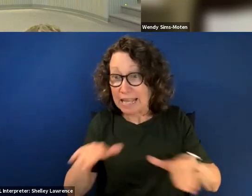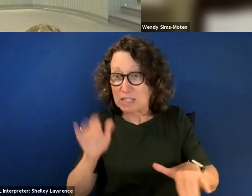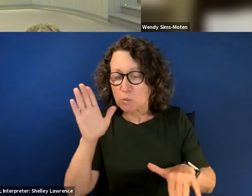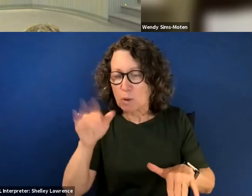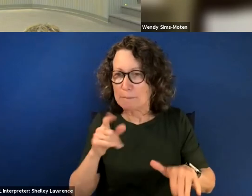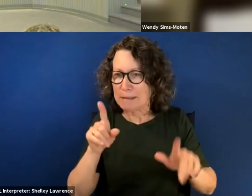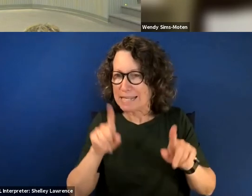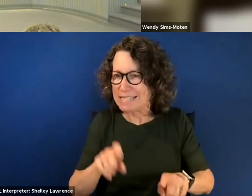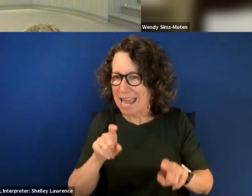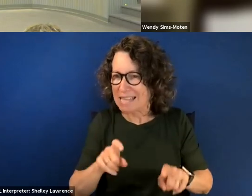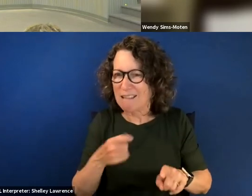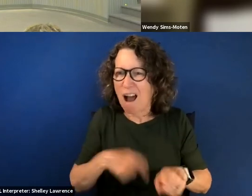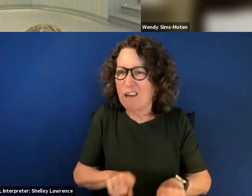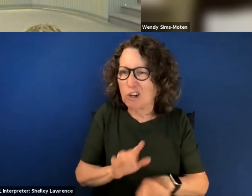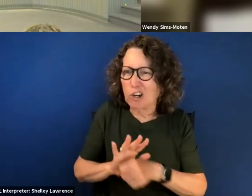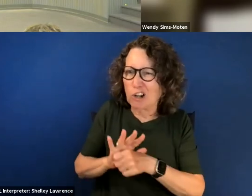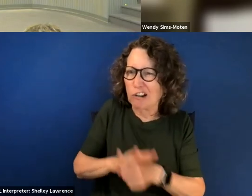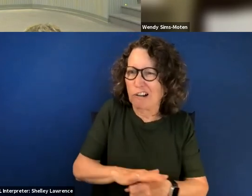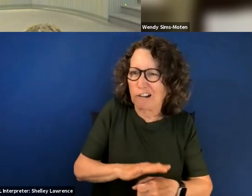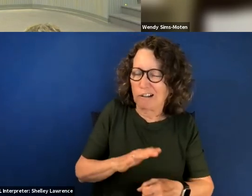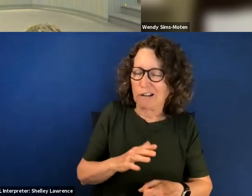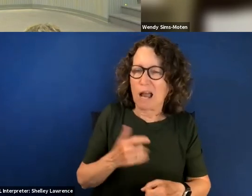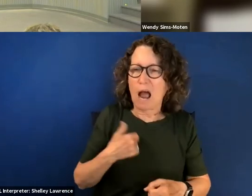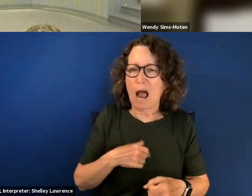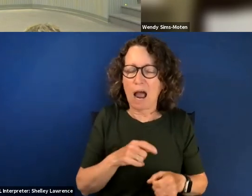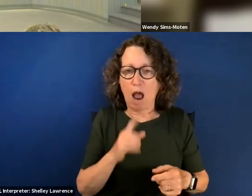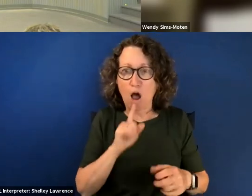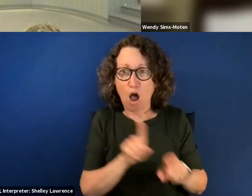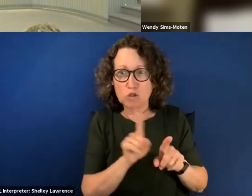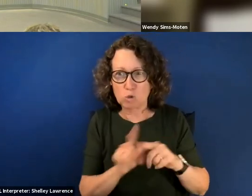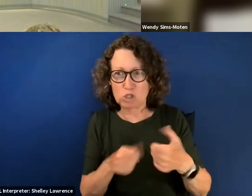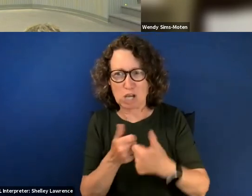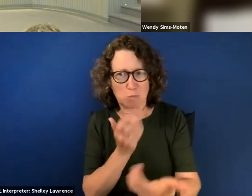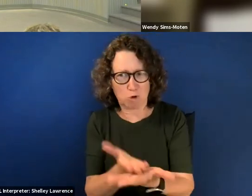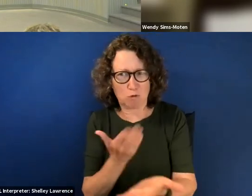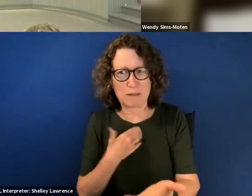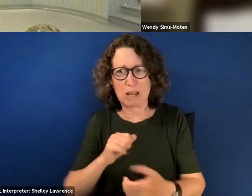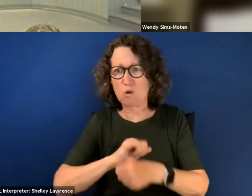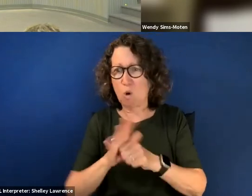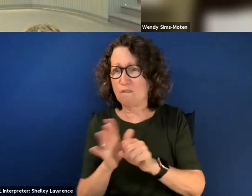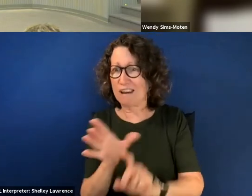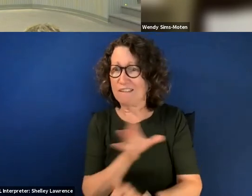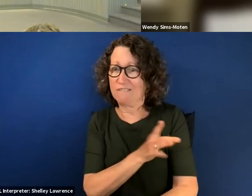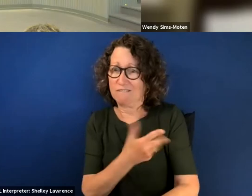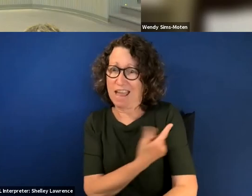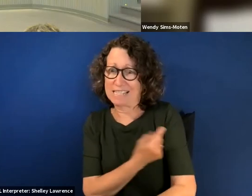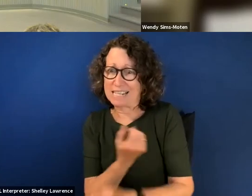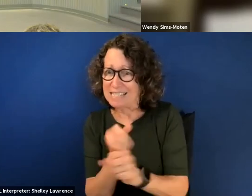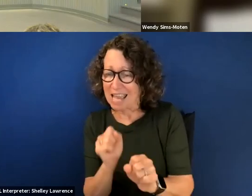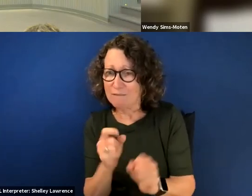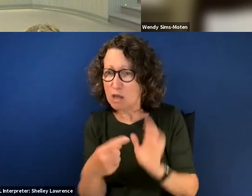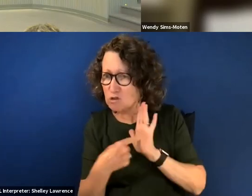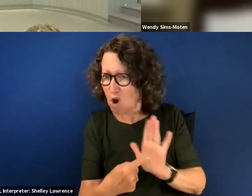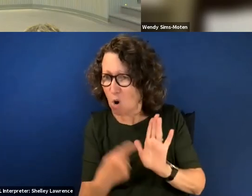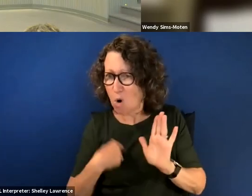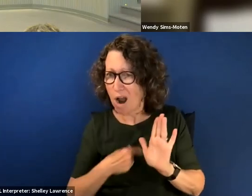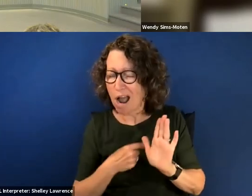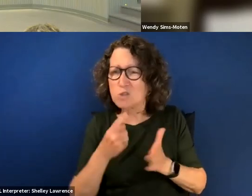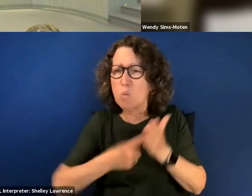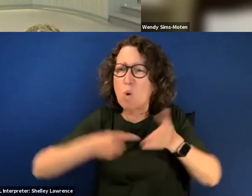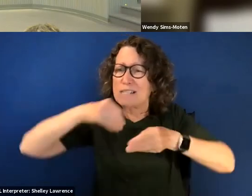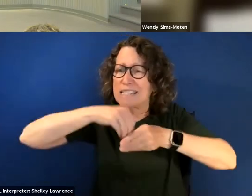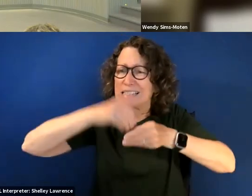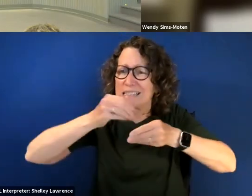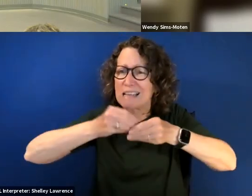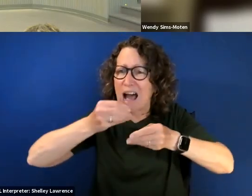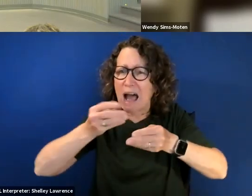tested under duress. I also want to challenge you to prove me that COVID vaccine is safe. How about you show us the ingredients in the